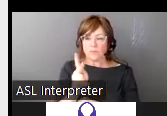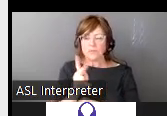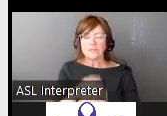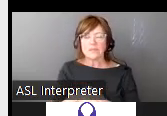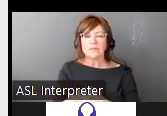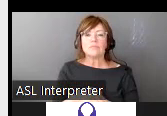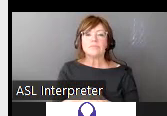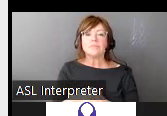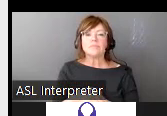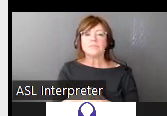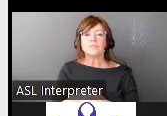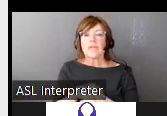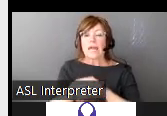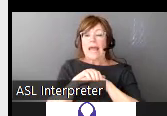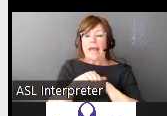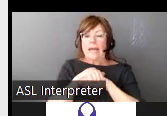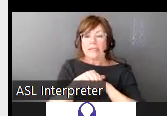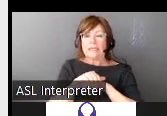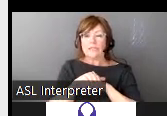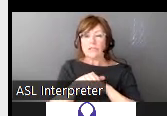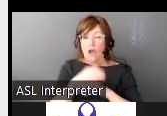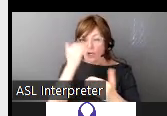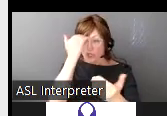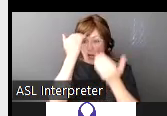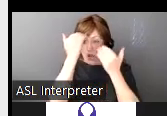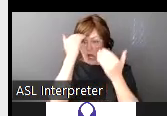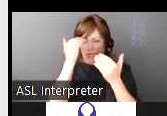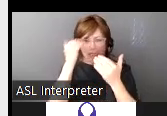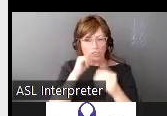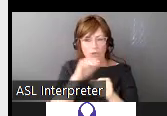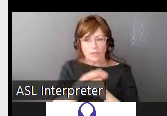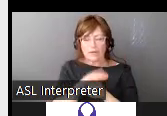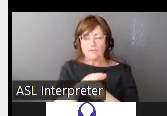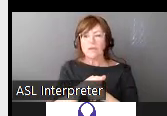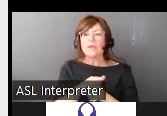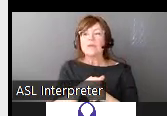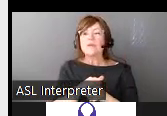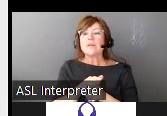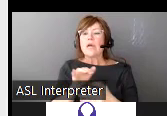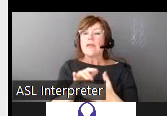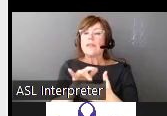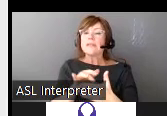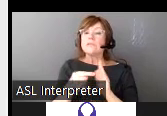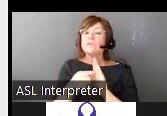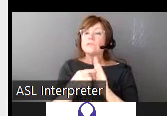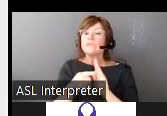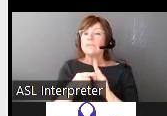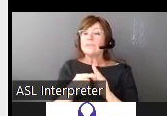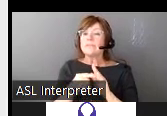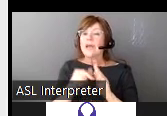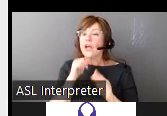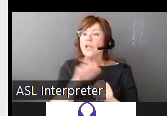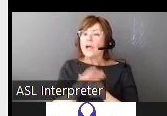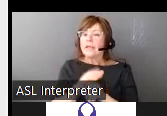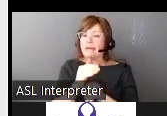the lack of English knowledge. According to the participants, a lack of English knowledge could lead to